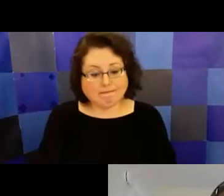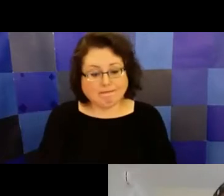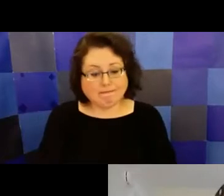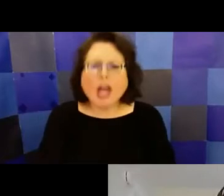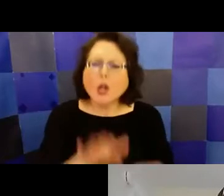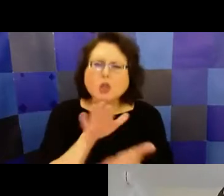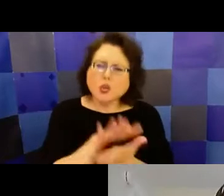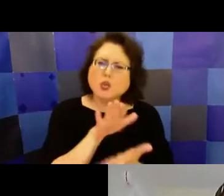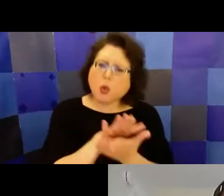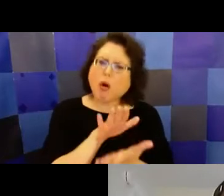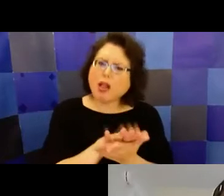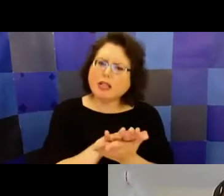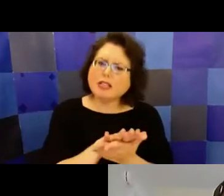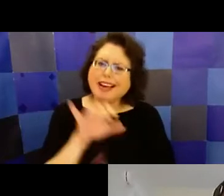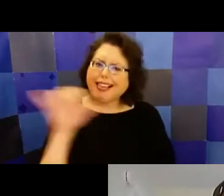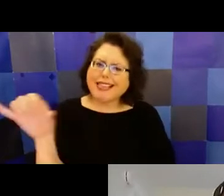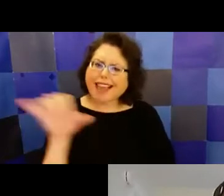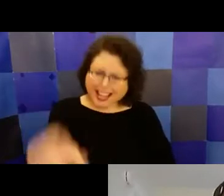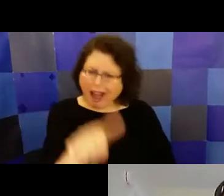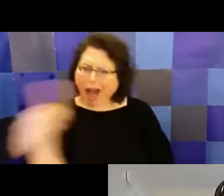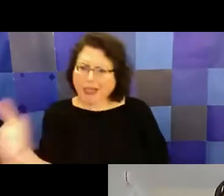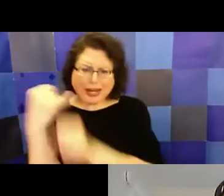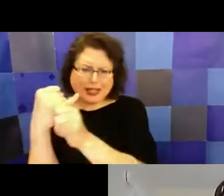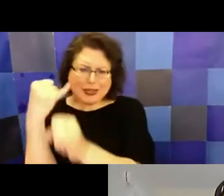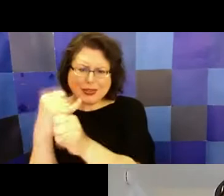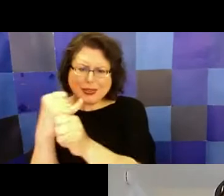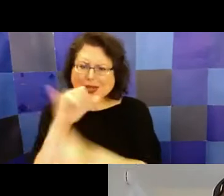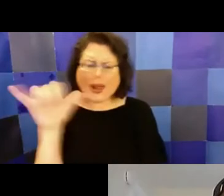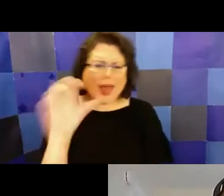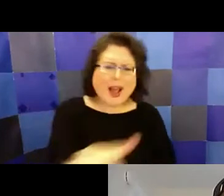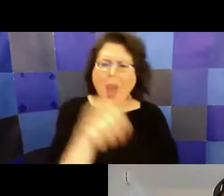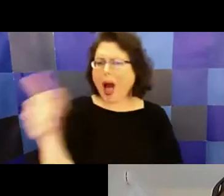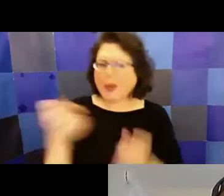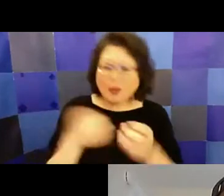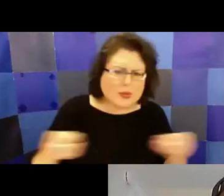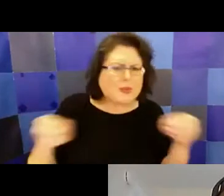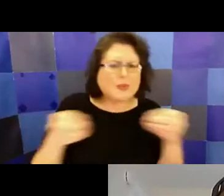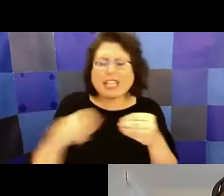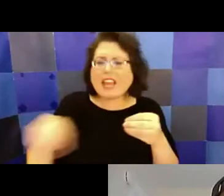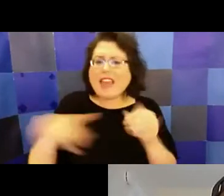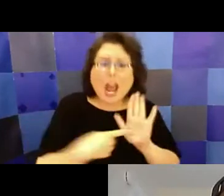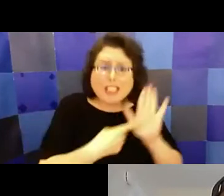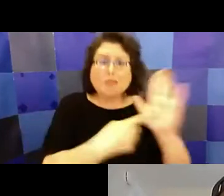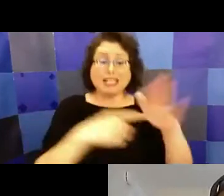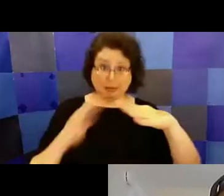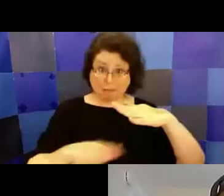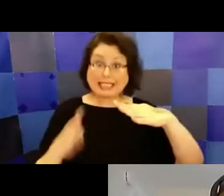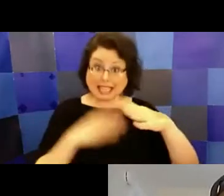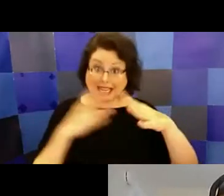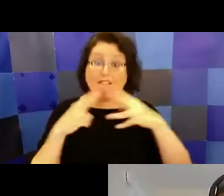schools are like every other institution, like every other organ, are expressions of the basic values of the larger